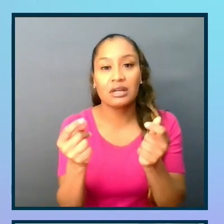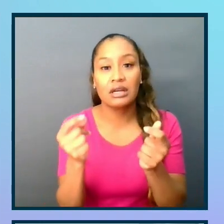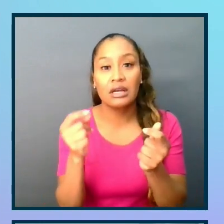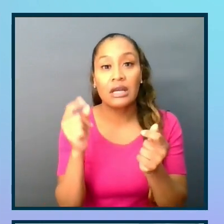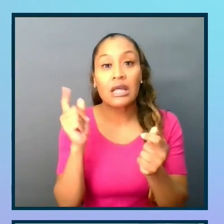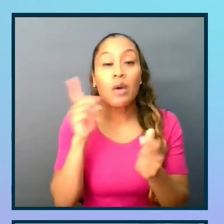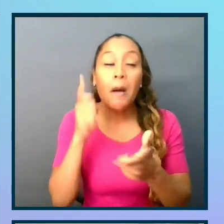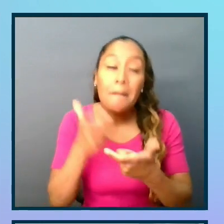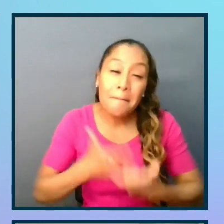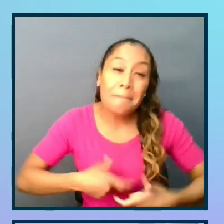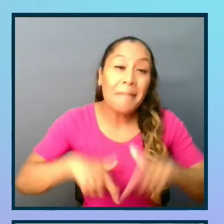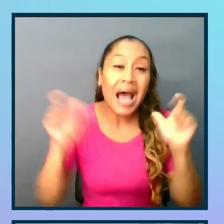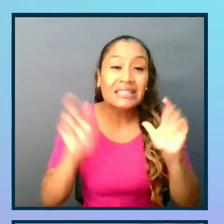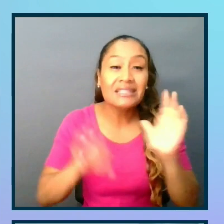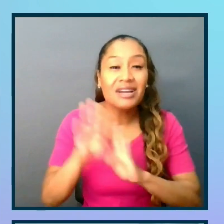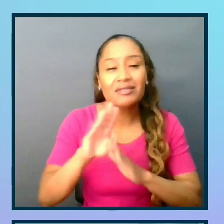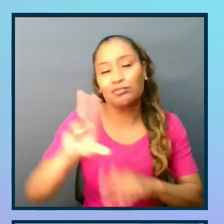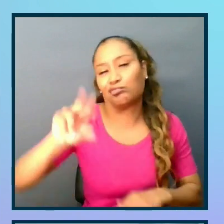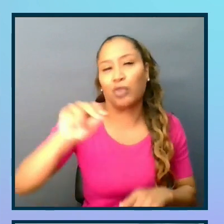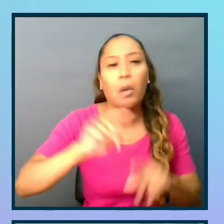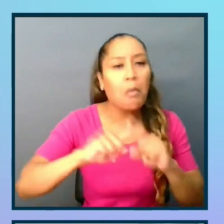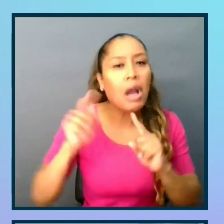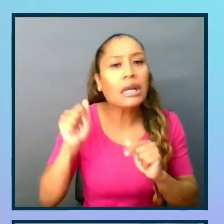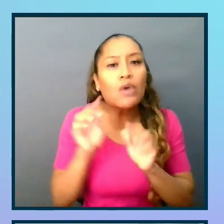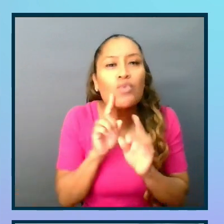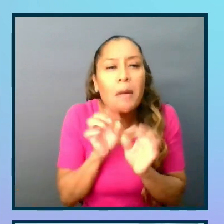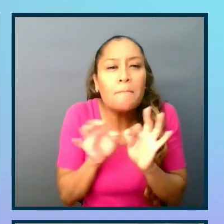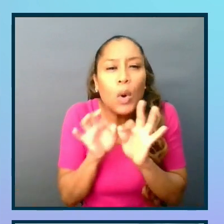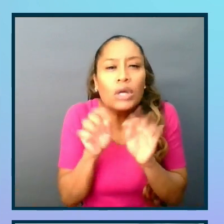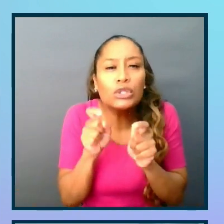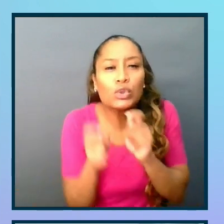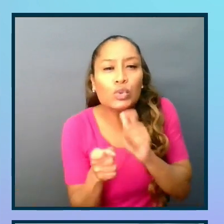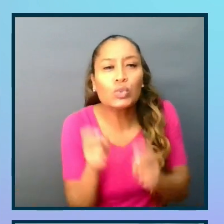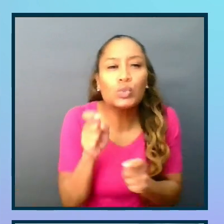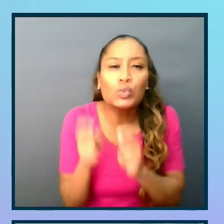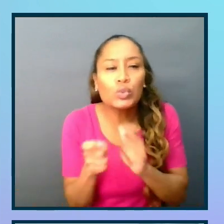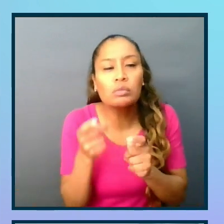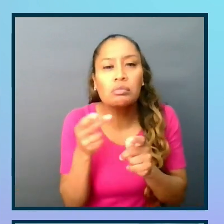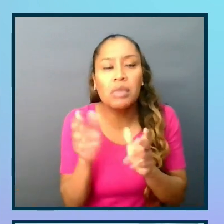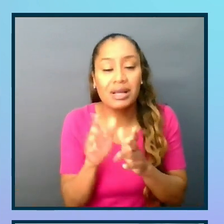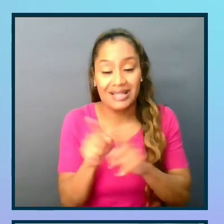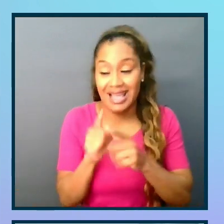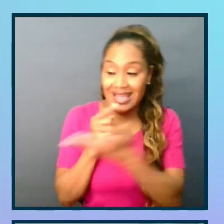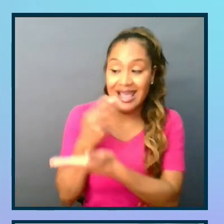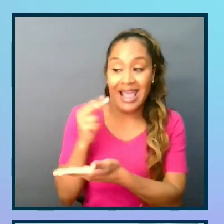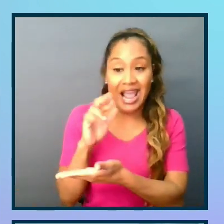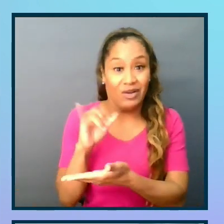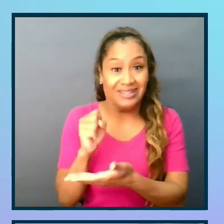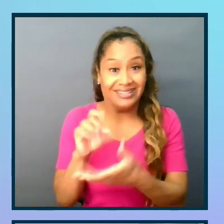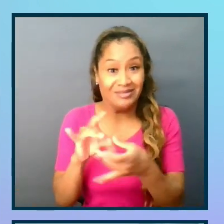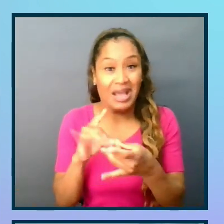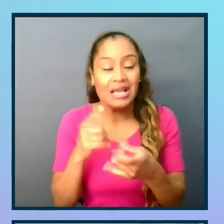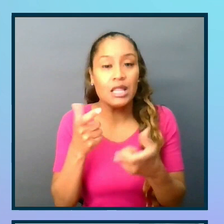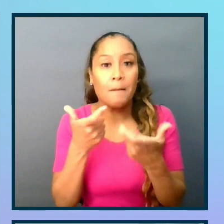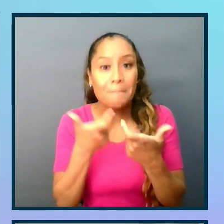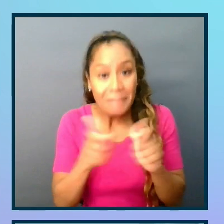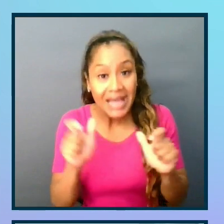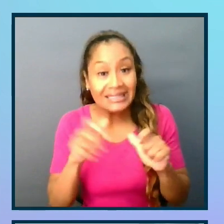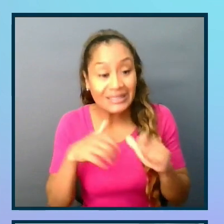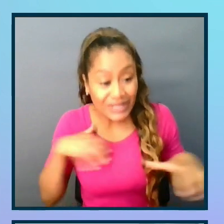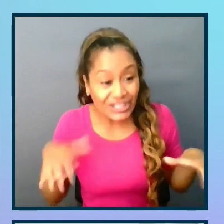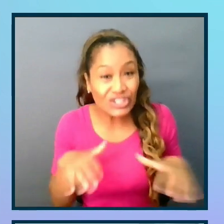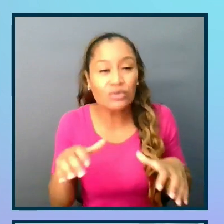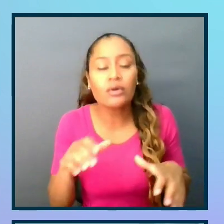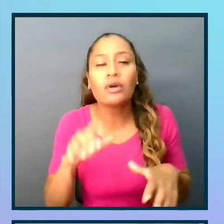massive development, but a place where they can do really important tweaks. As Harris mentioned, the vast majority of the stuff that we do are just like